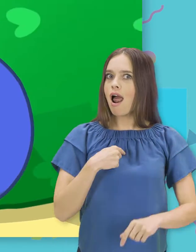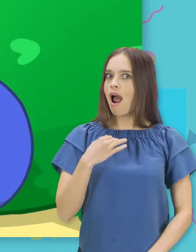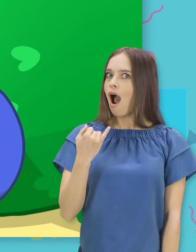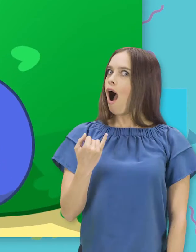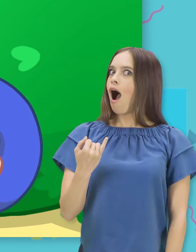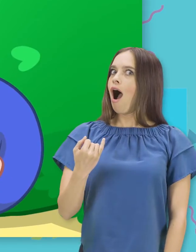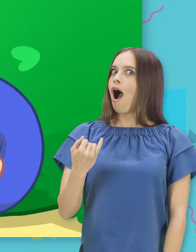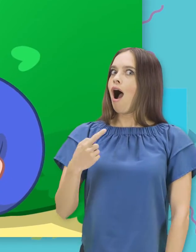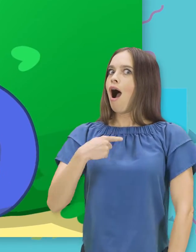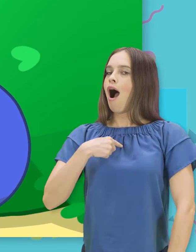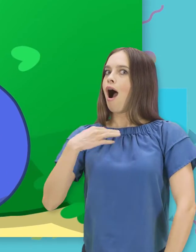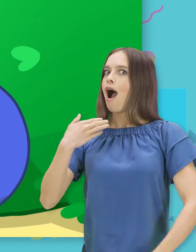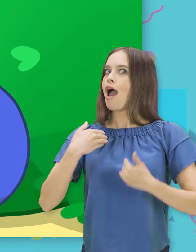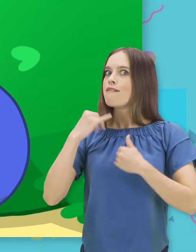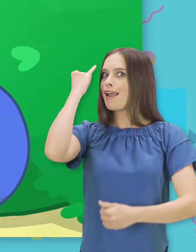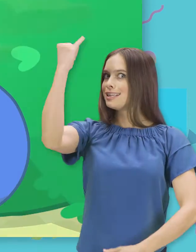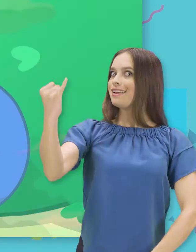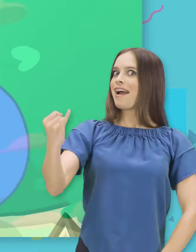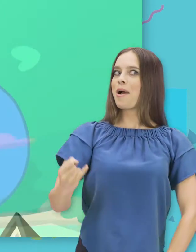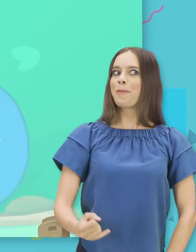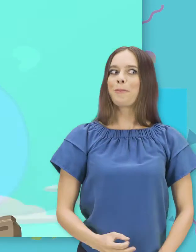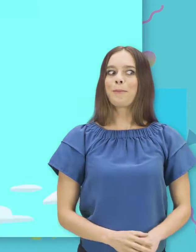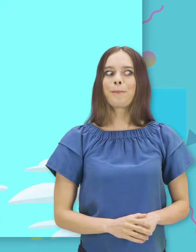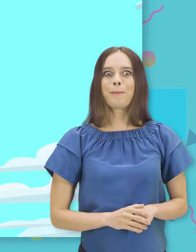But I have an idea.